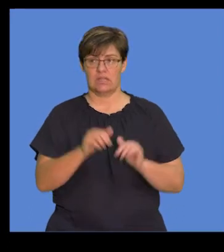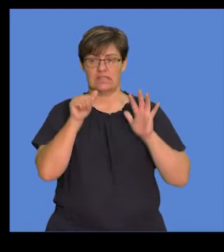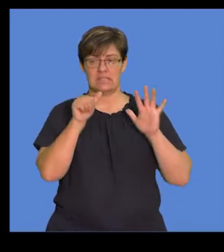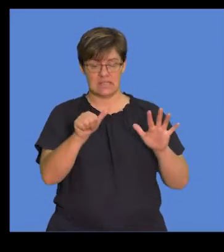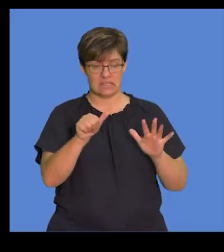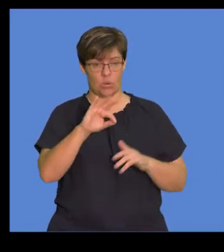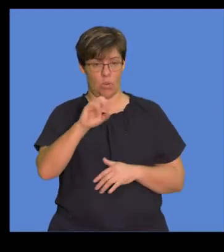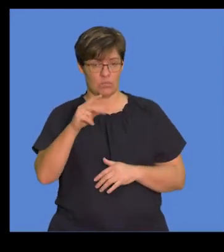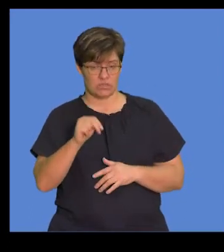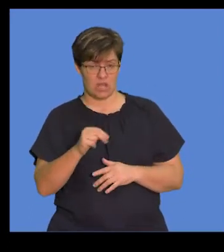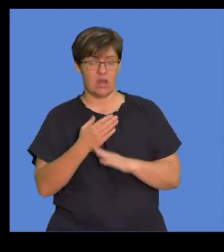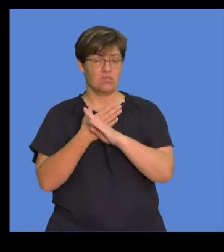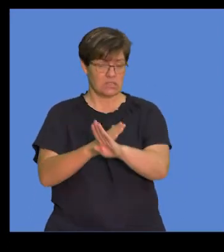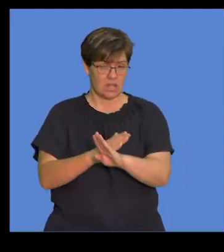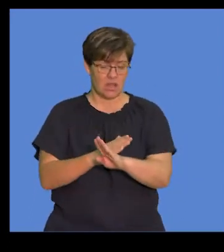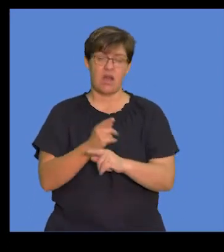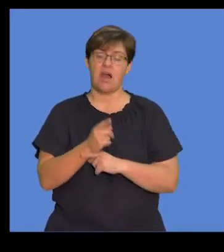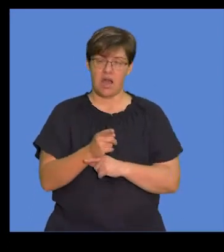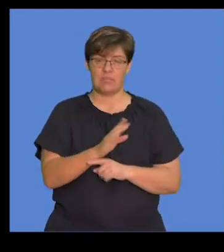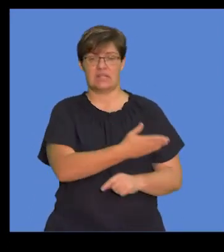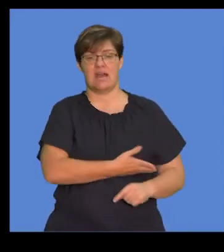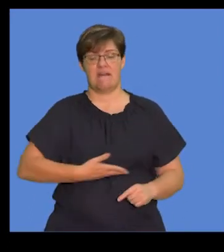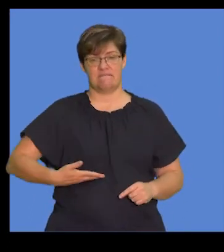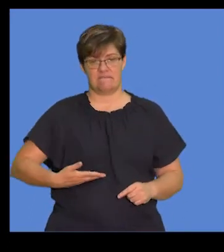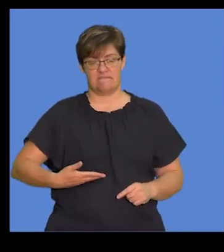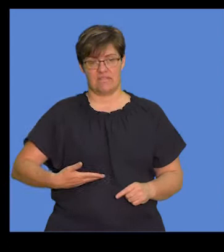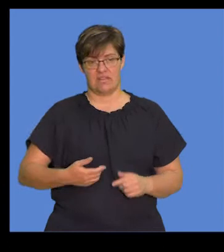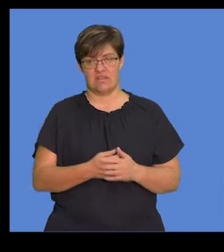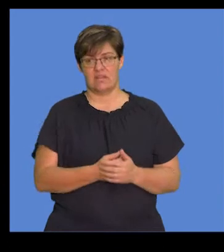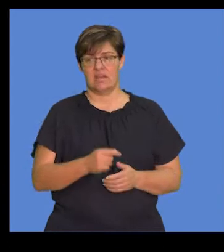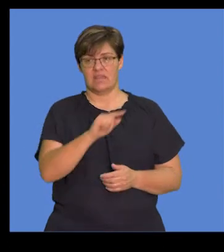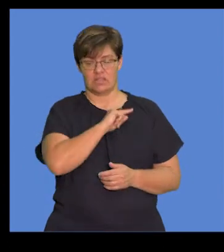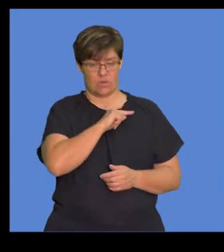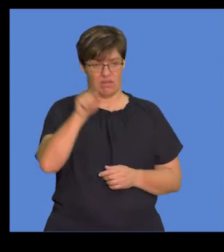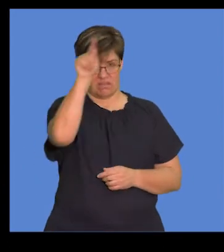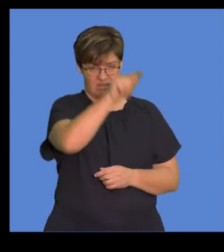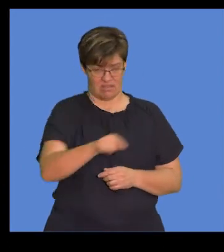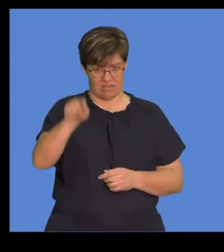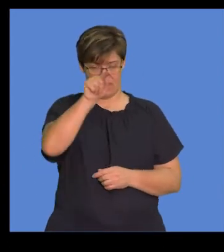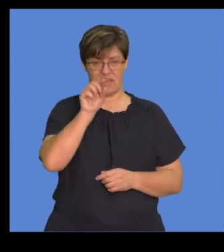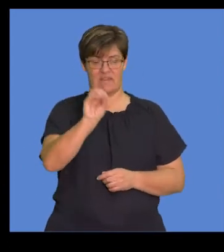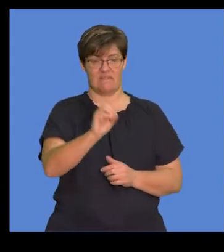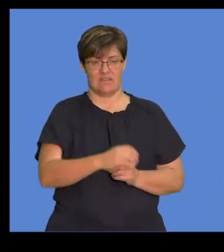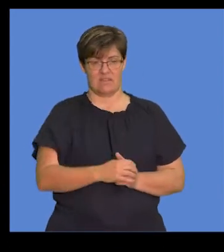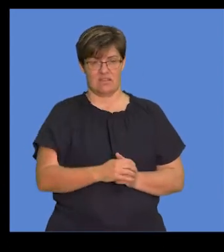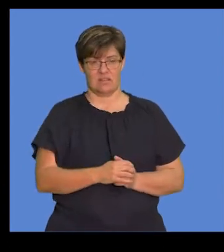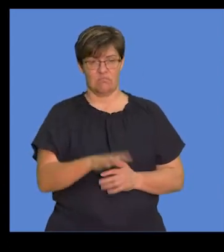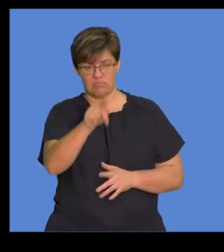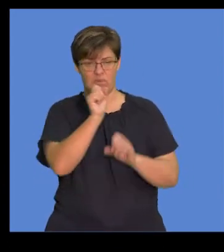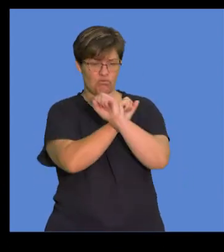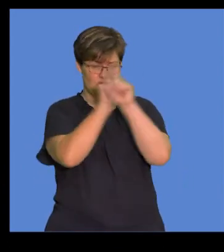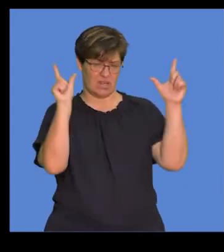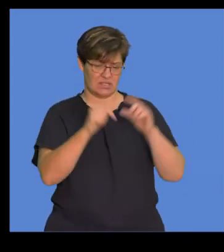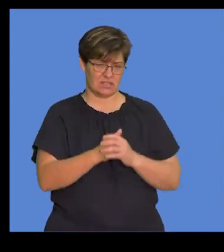So it means the 6 ohm resistor will dissipate a power which is actually half, which takes us to